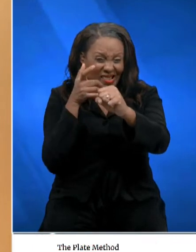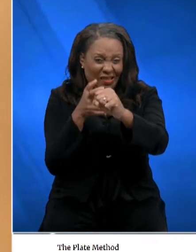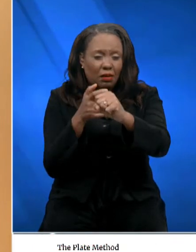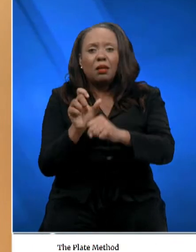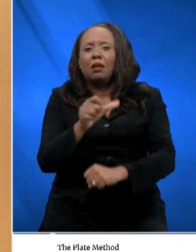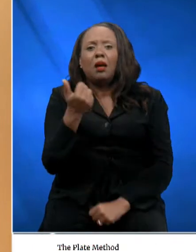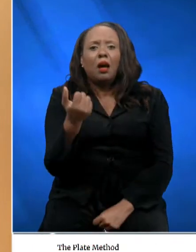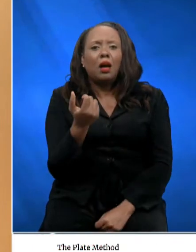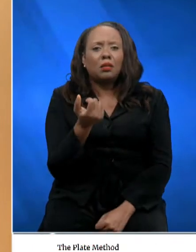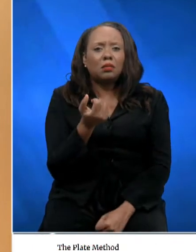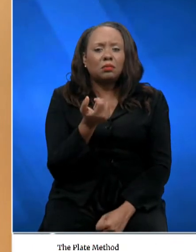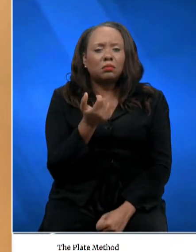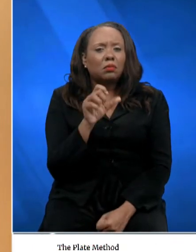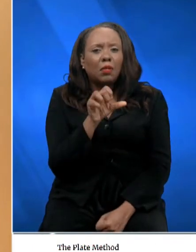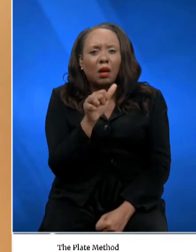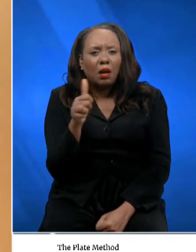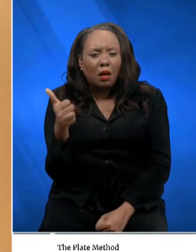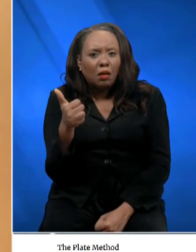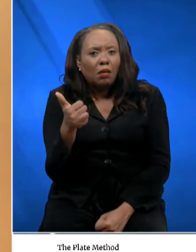drugs that can be used as well.